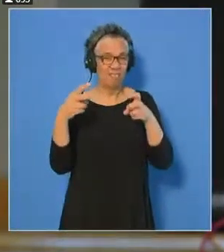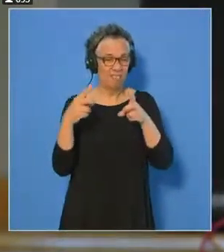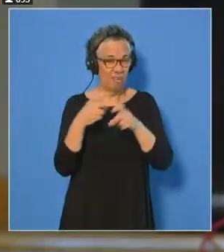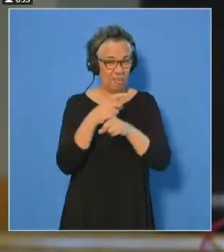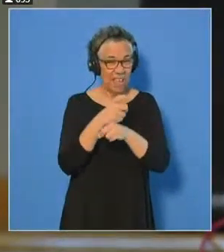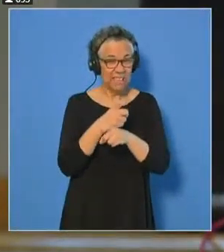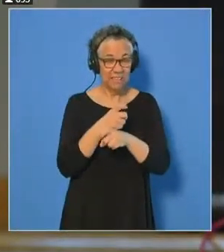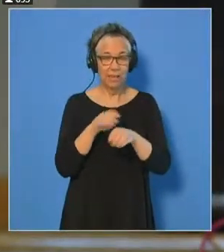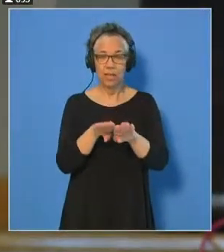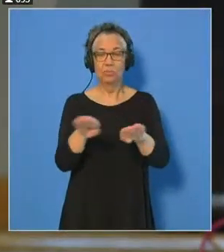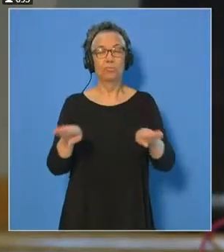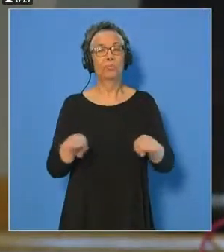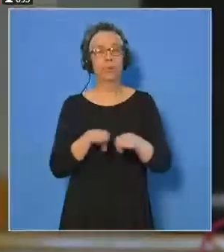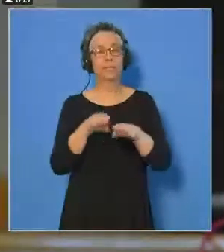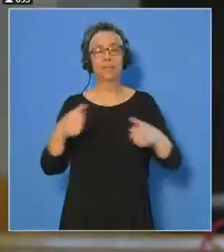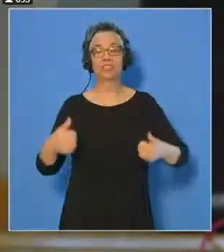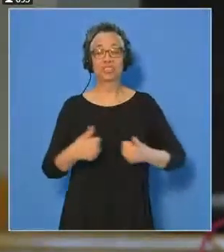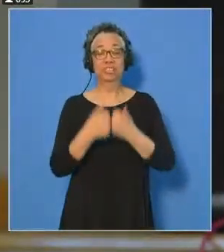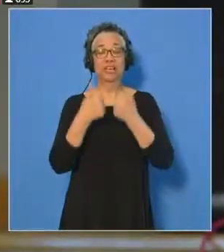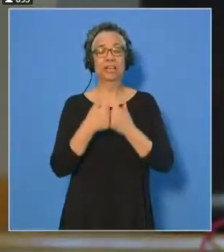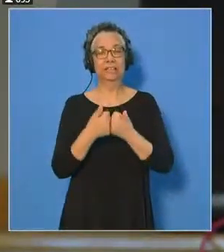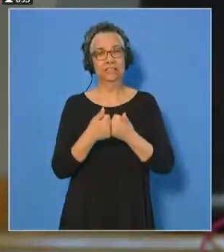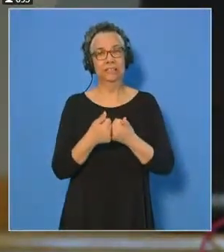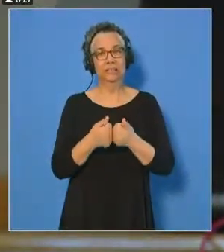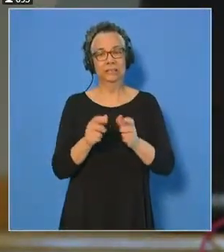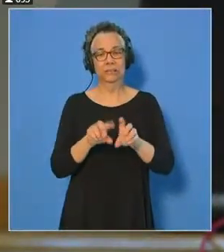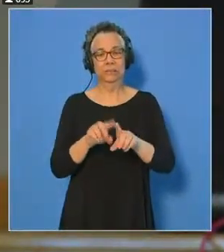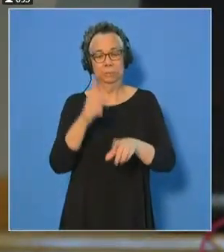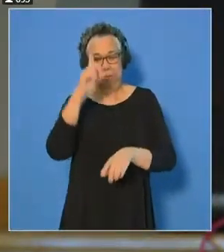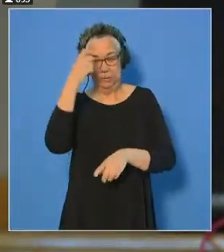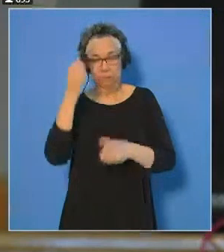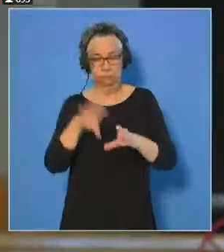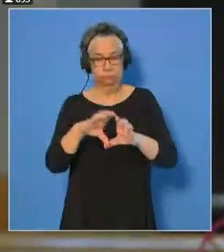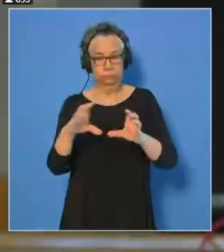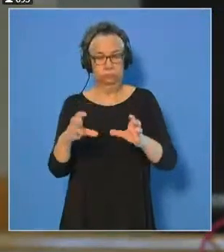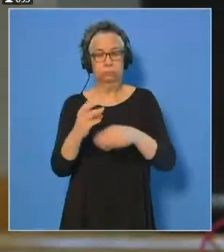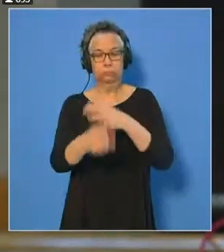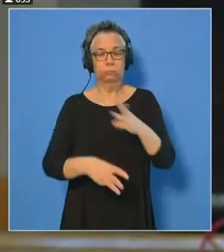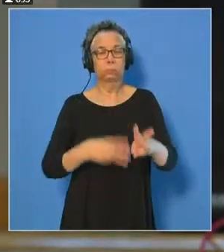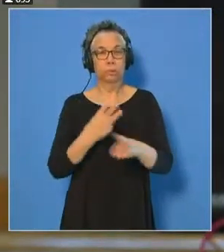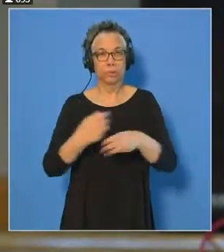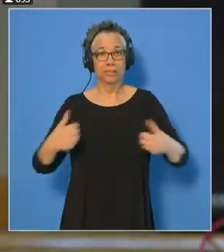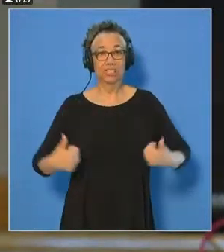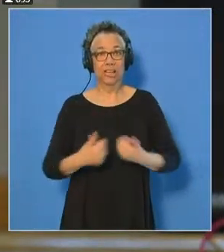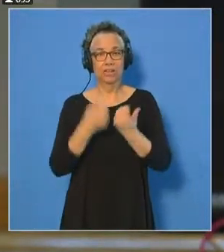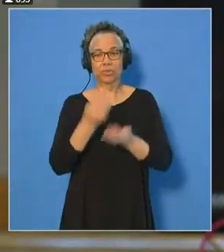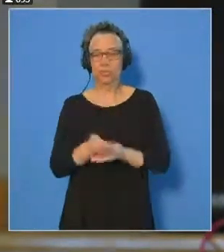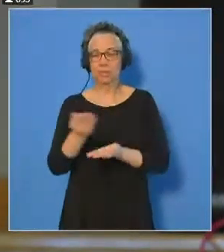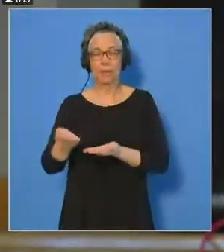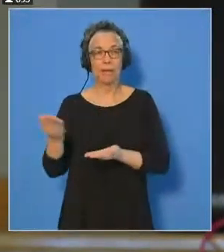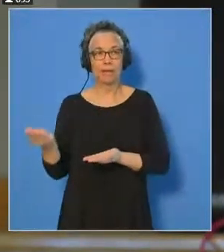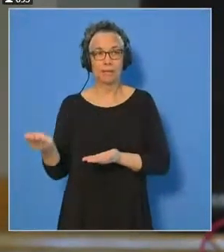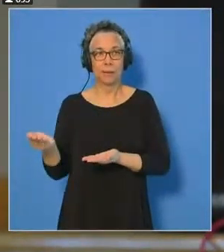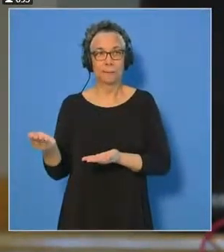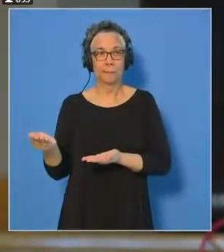in a challenging position due to the global shortage of supplies. We are relieved